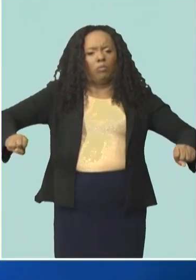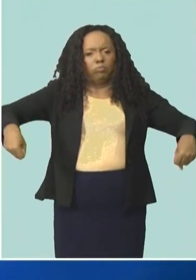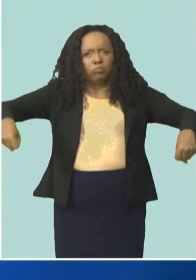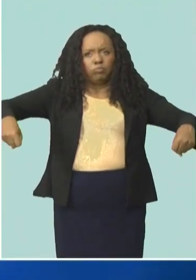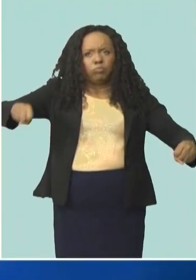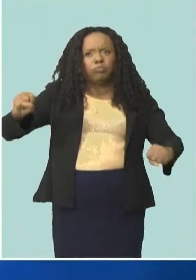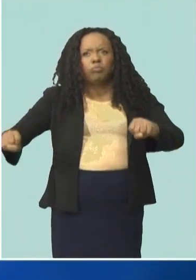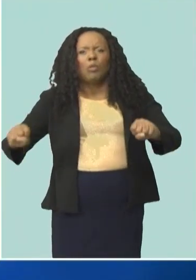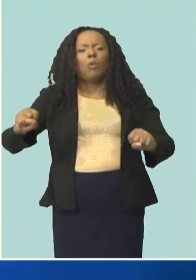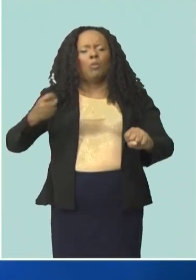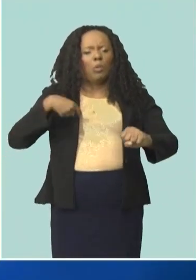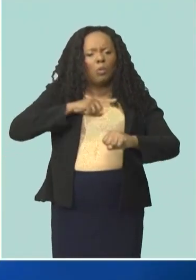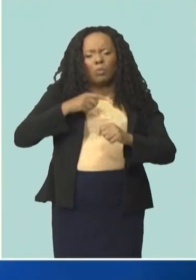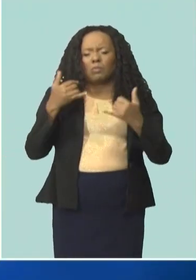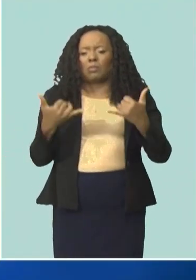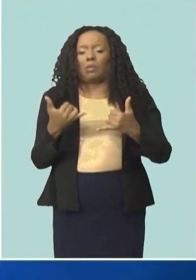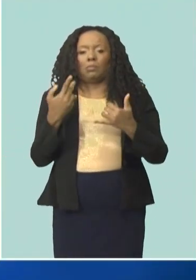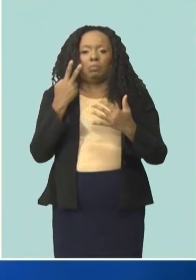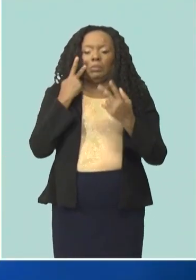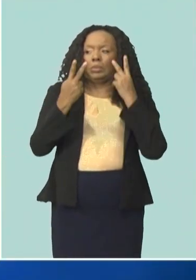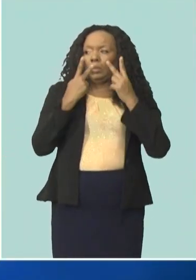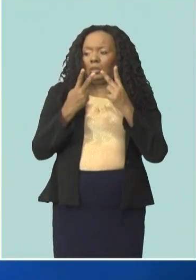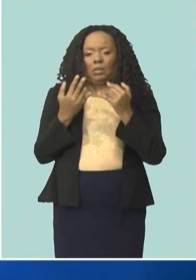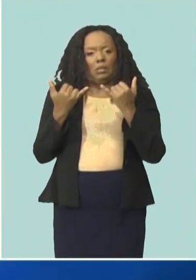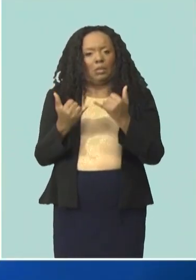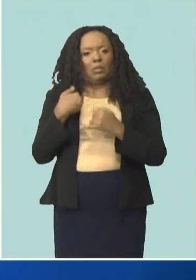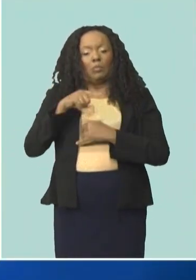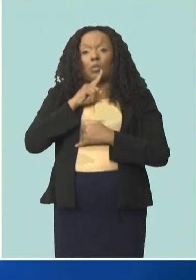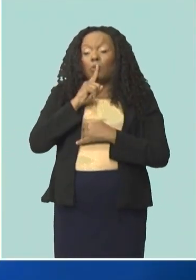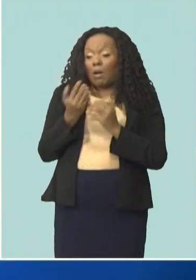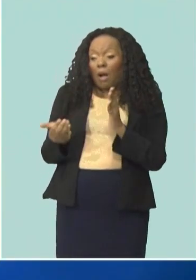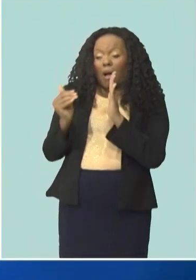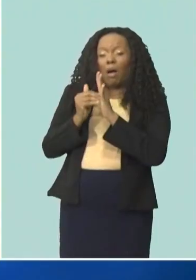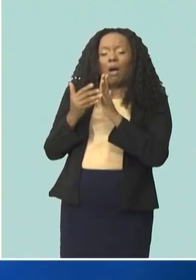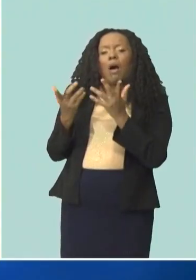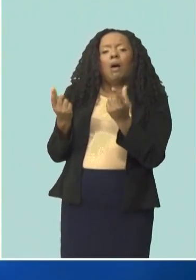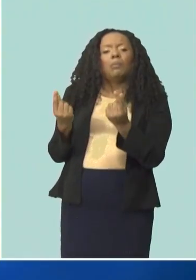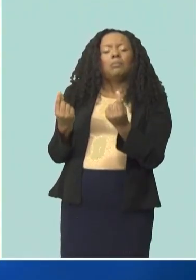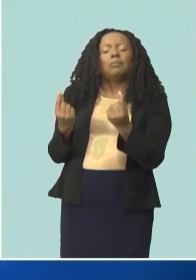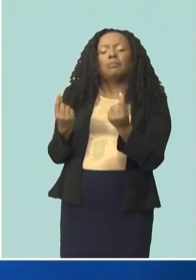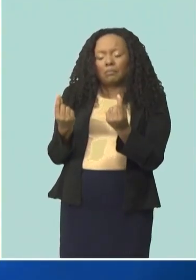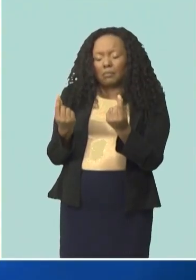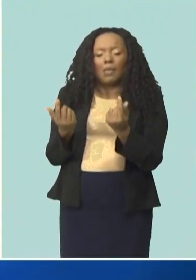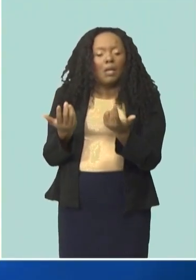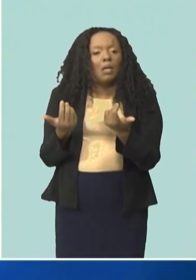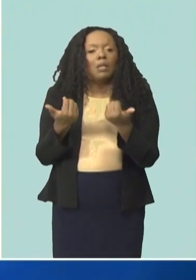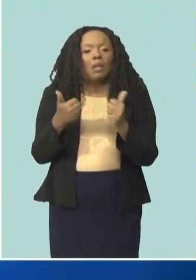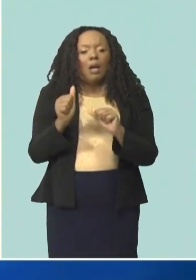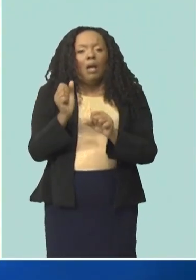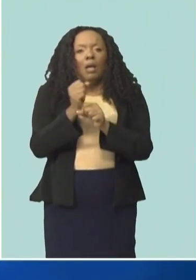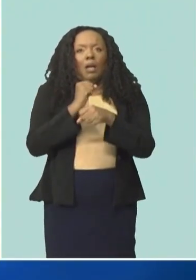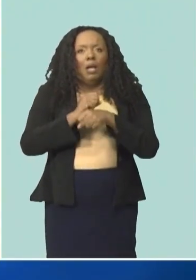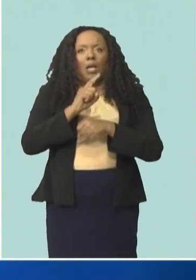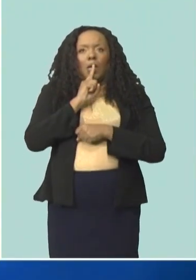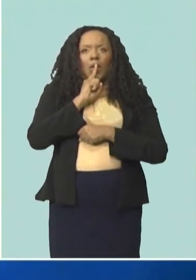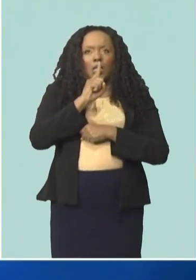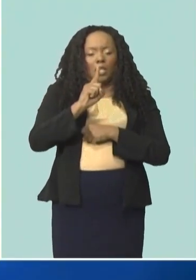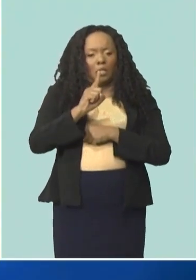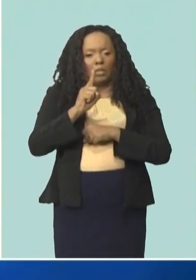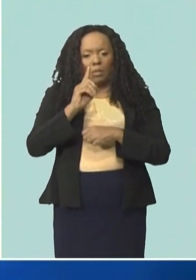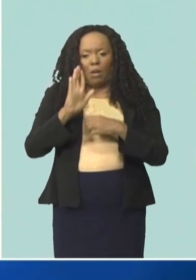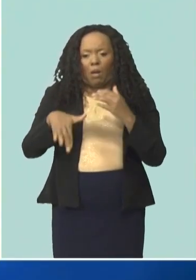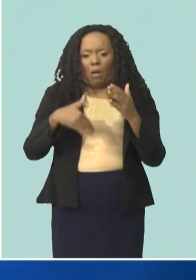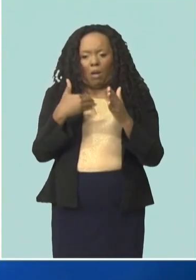being redoubled will see that we are again putting the Operation Road Assurance in